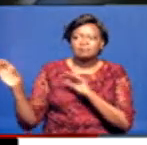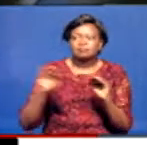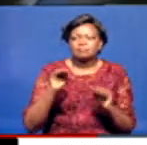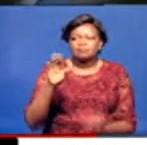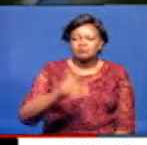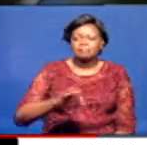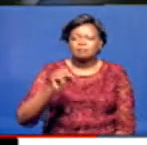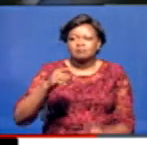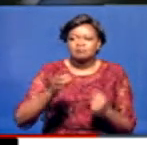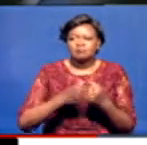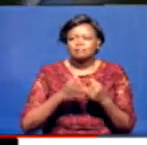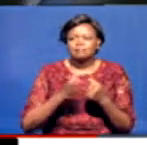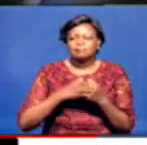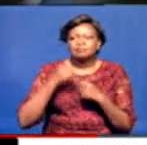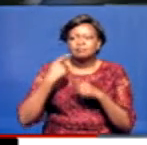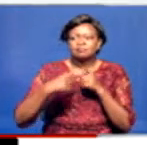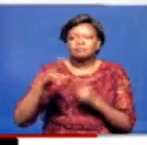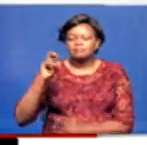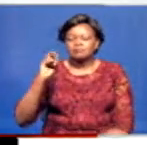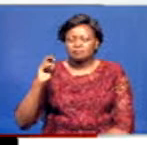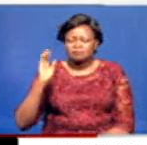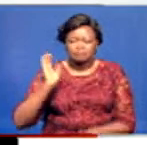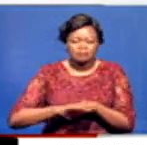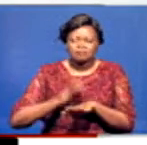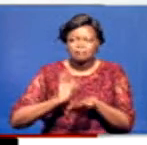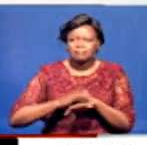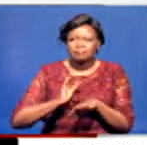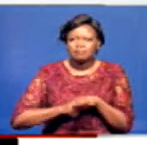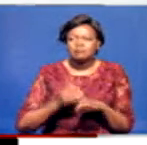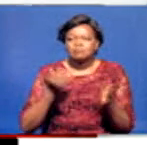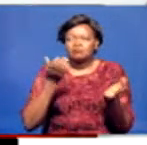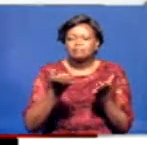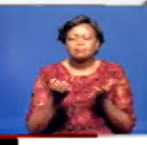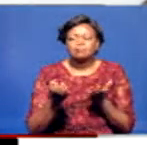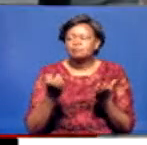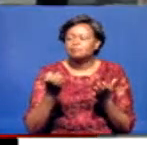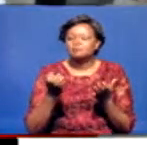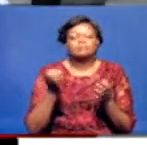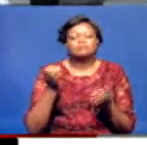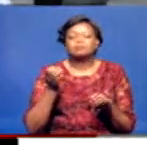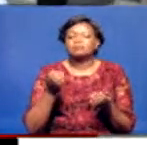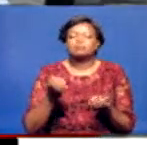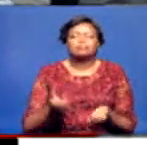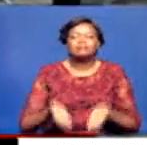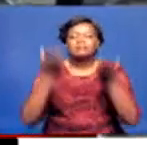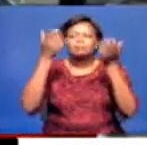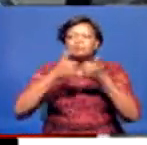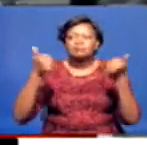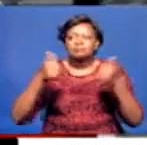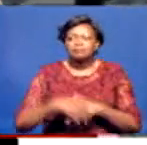September 2020 was a blessing in disguise. Business took an upward trajectory.